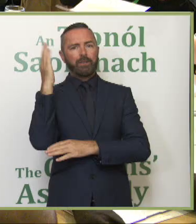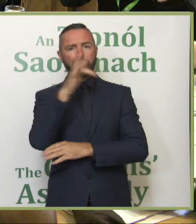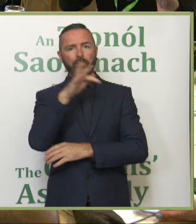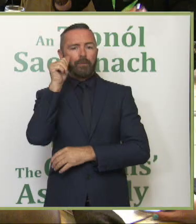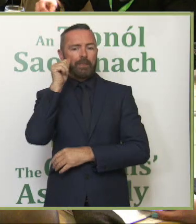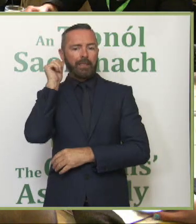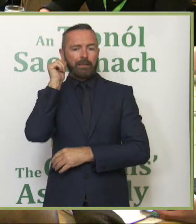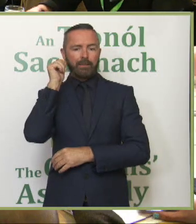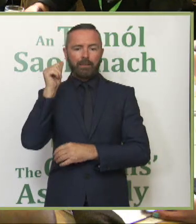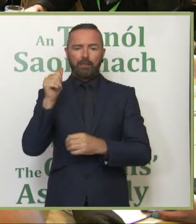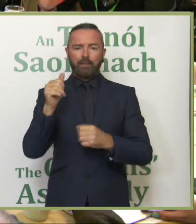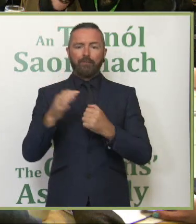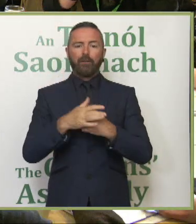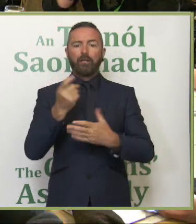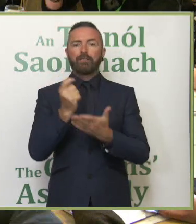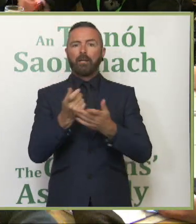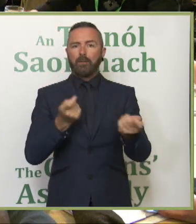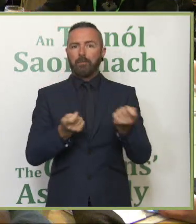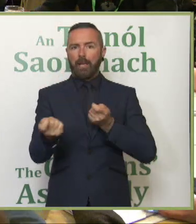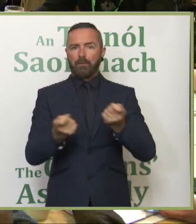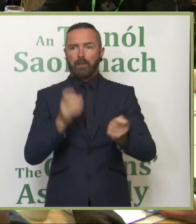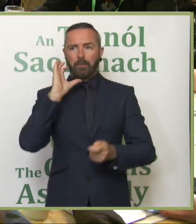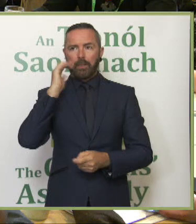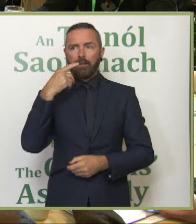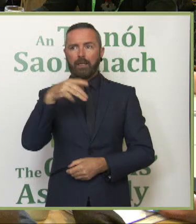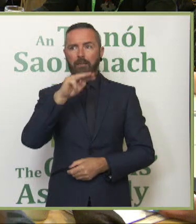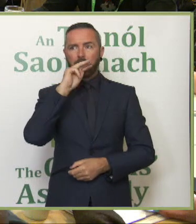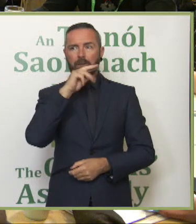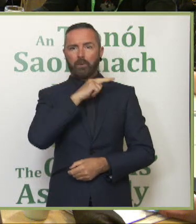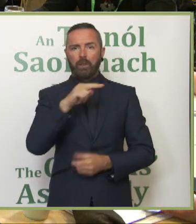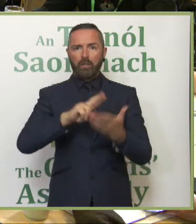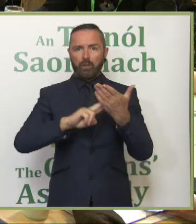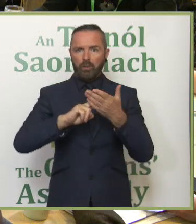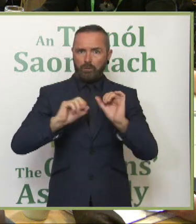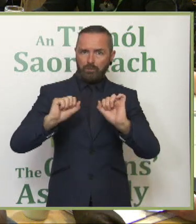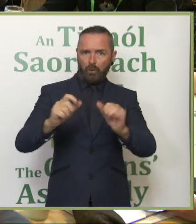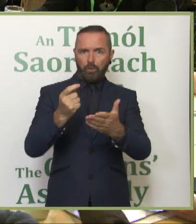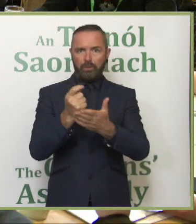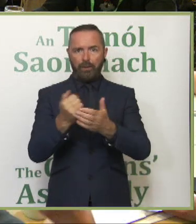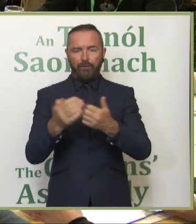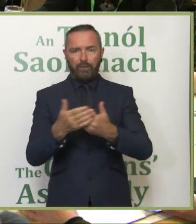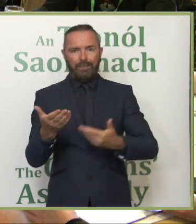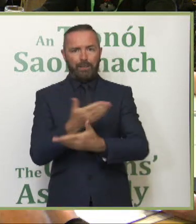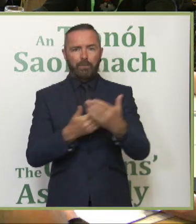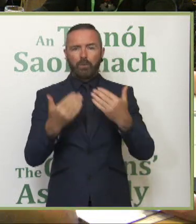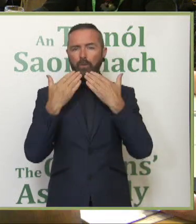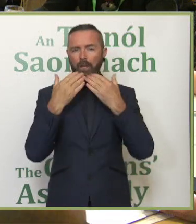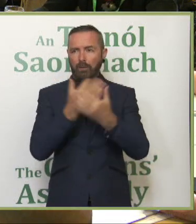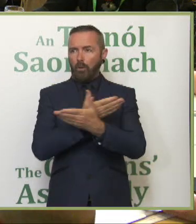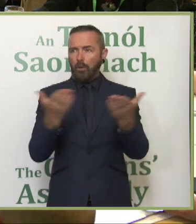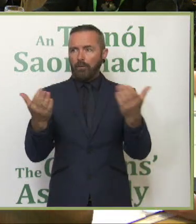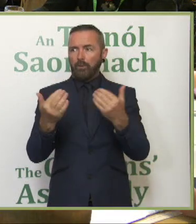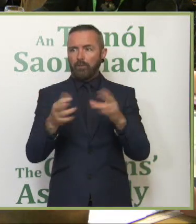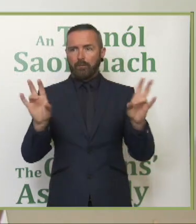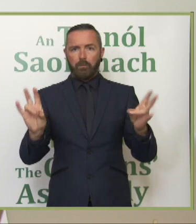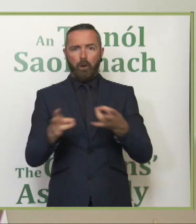yesterday in terms of time management, because it really means we're not eating into your time in terms of deliberation. So thanks to all of you for being very prompt,